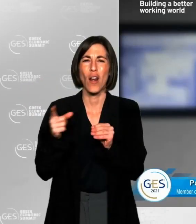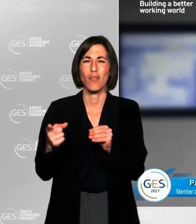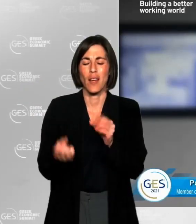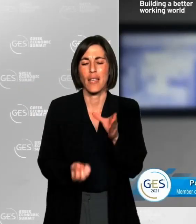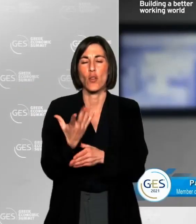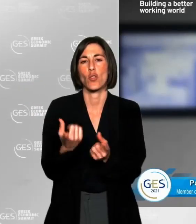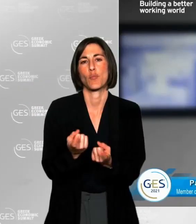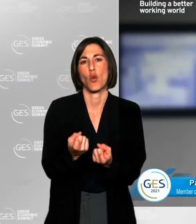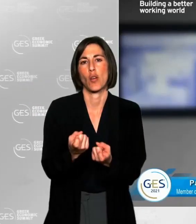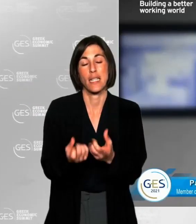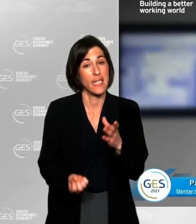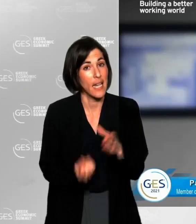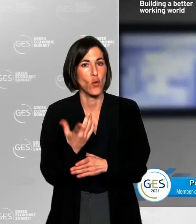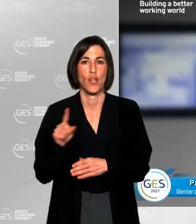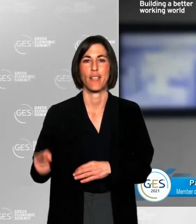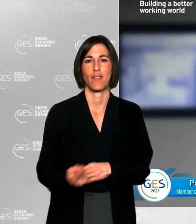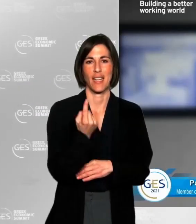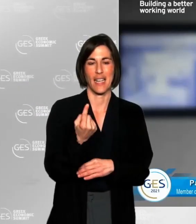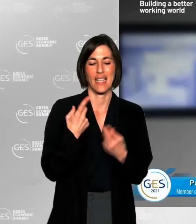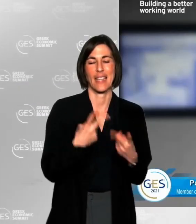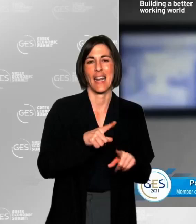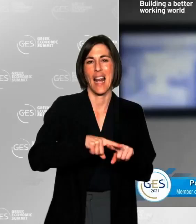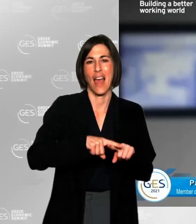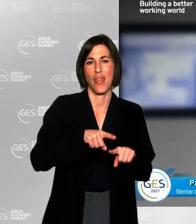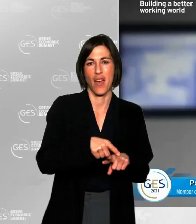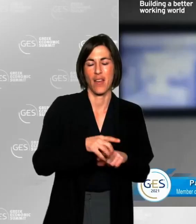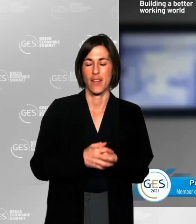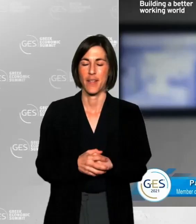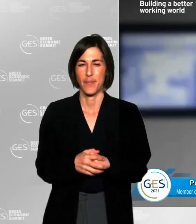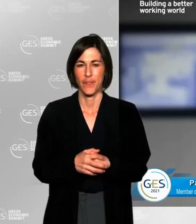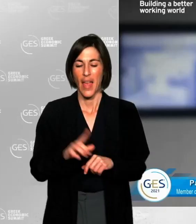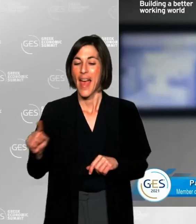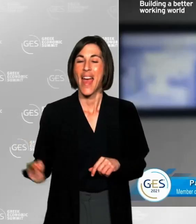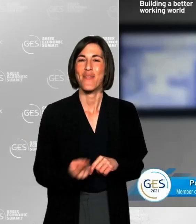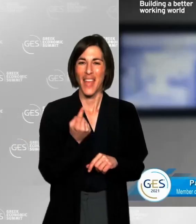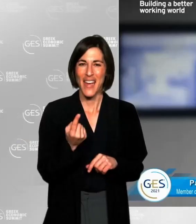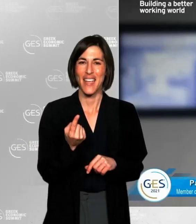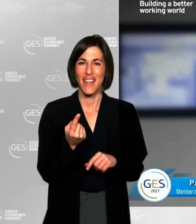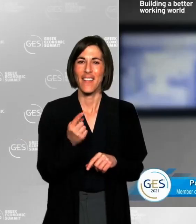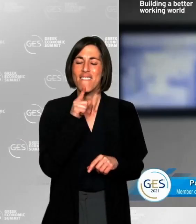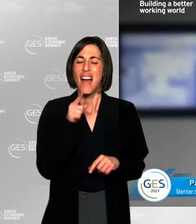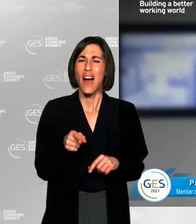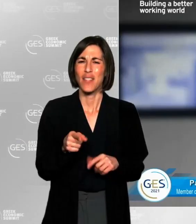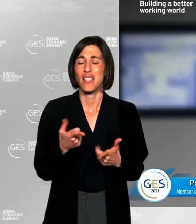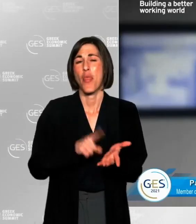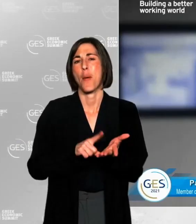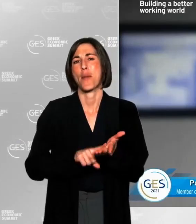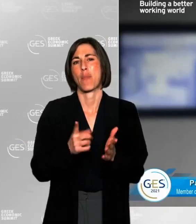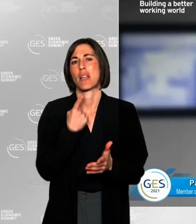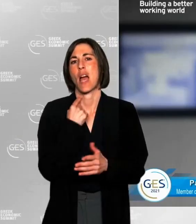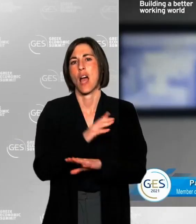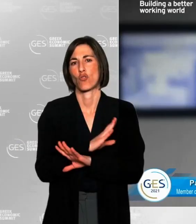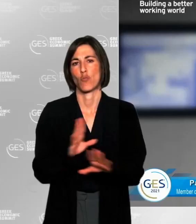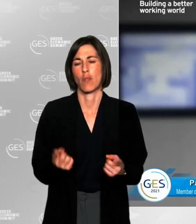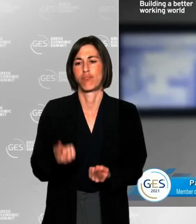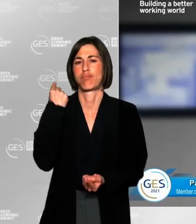Greece. Opportunities we should not let slip if we wish to achieve future growth and prosperity. To